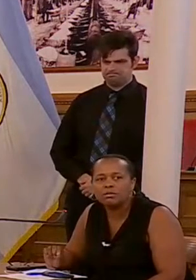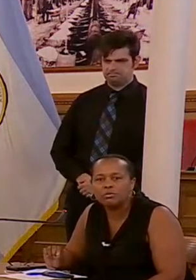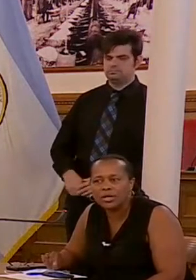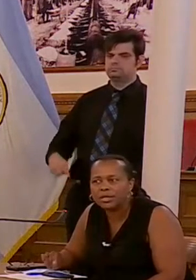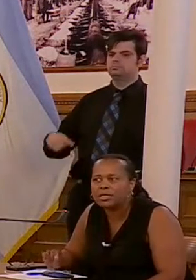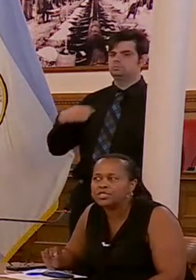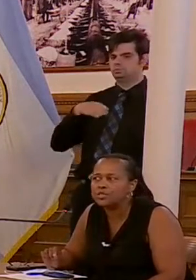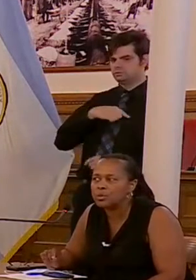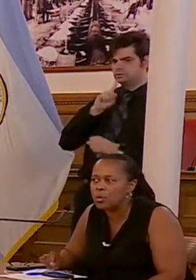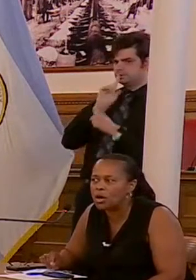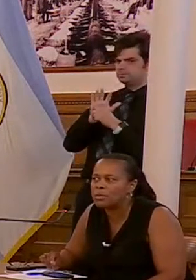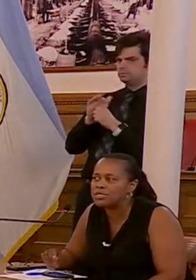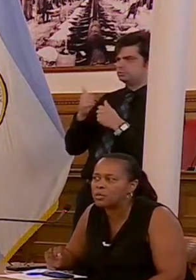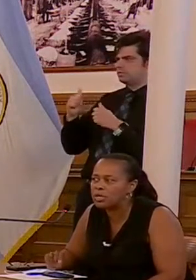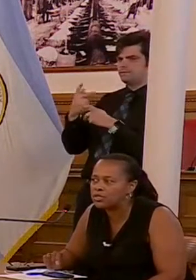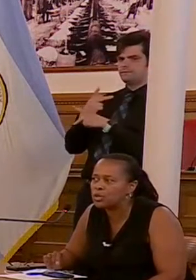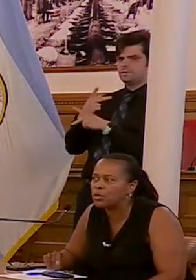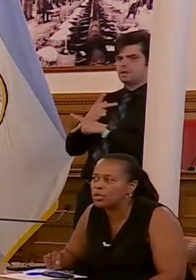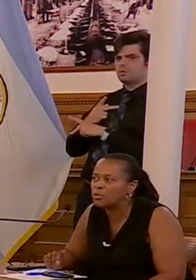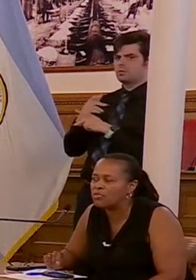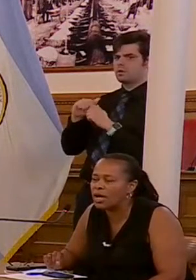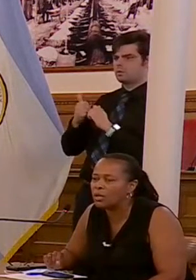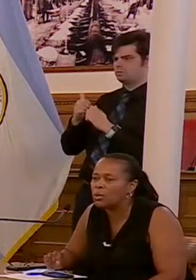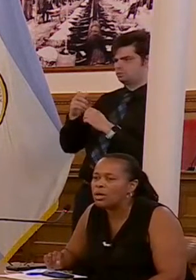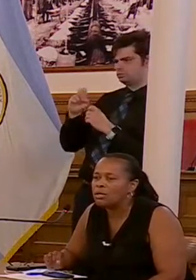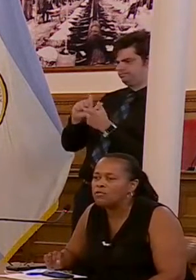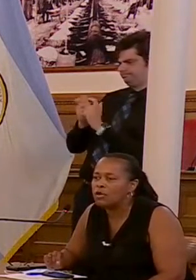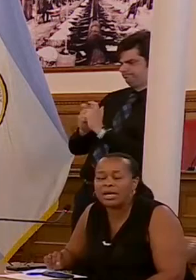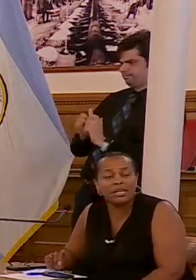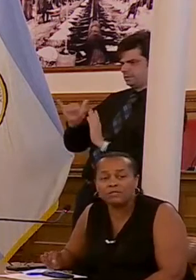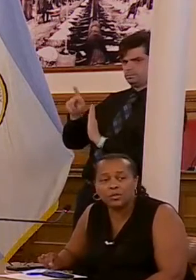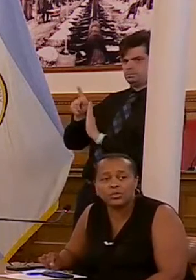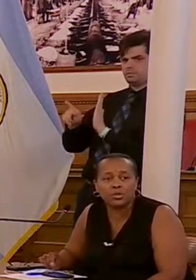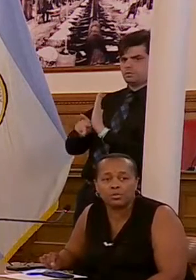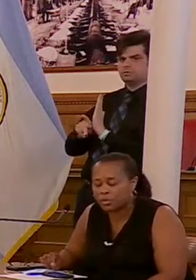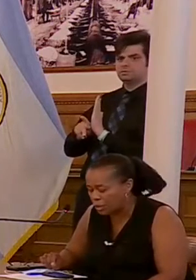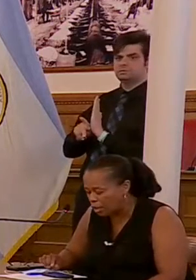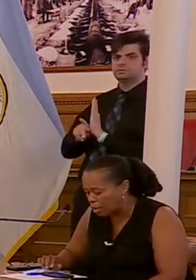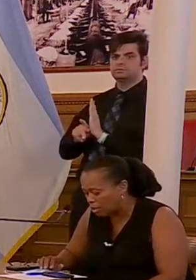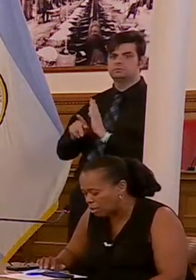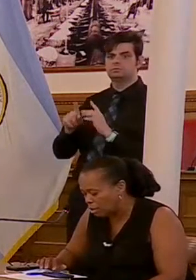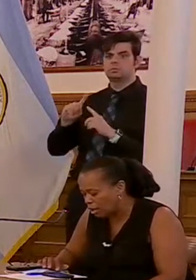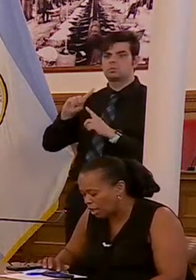procurement regulations and requirements that we internally will follow for any future